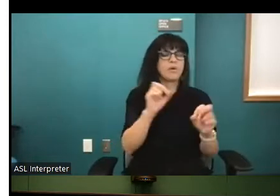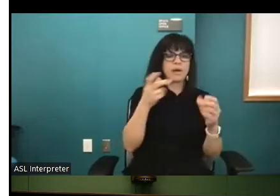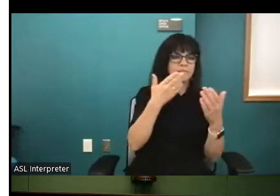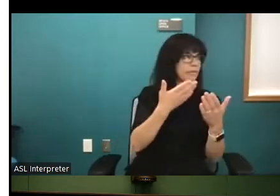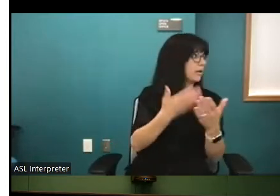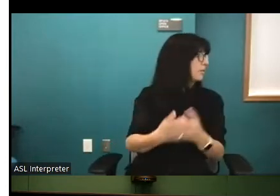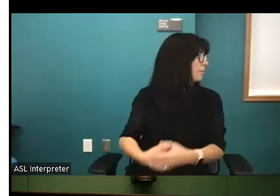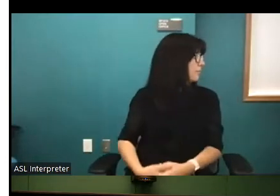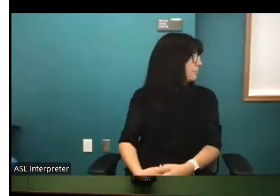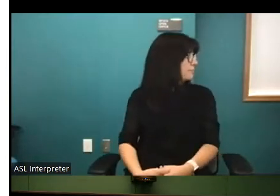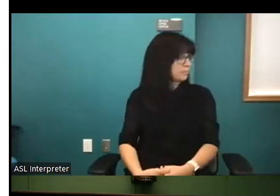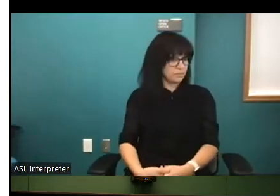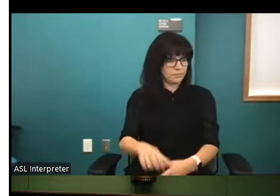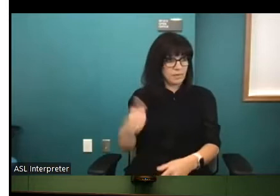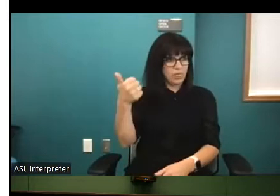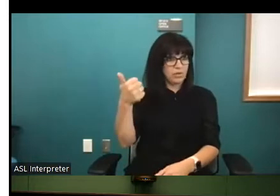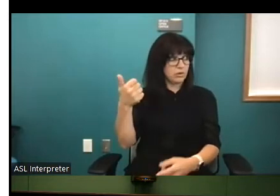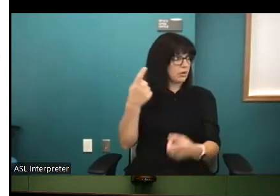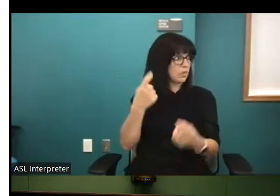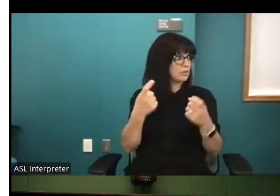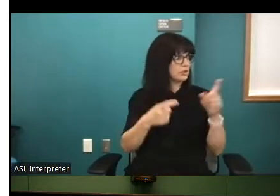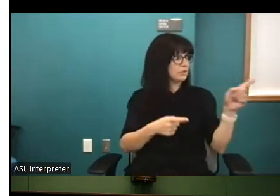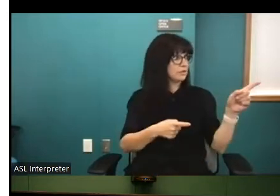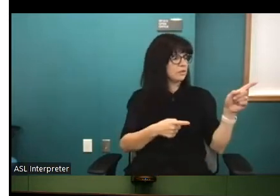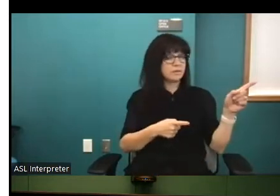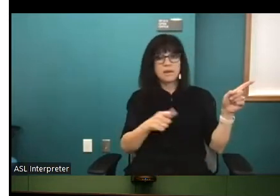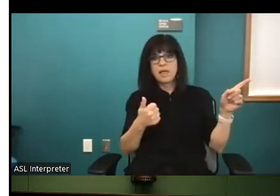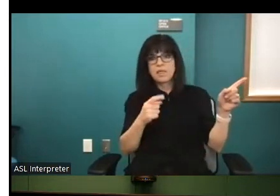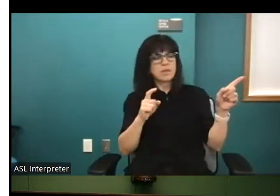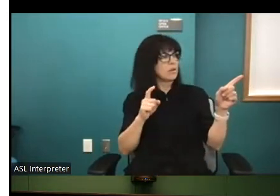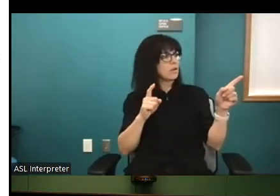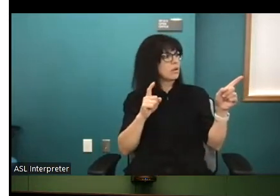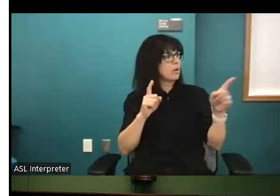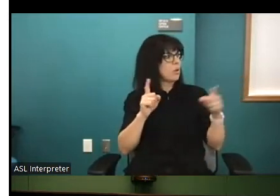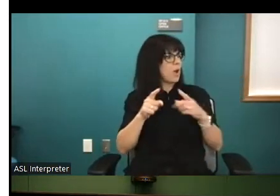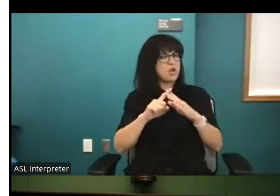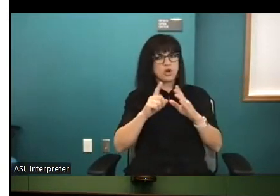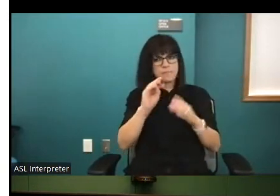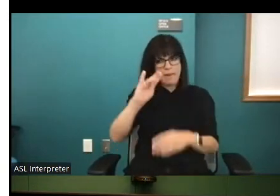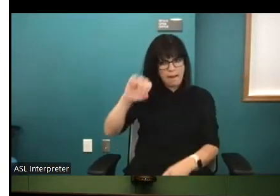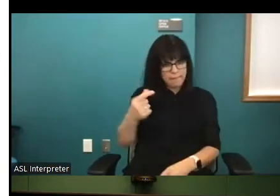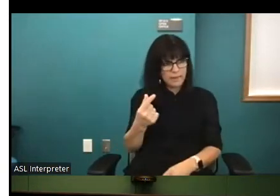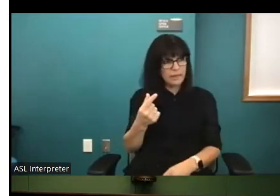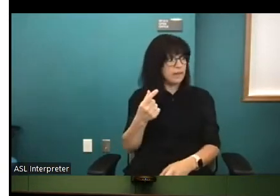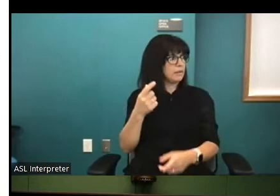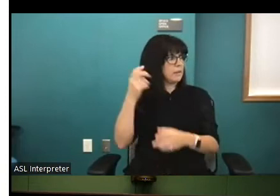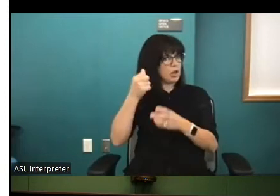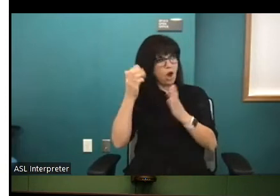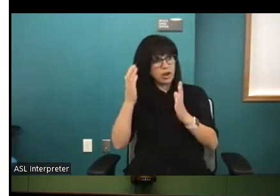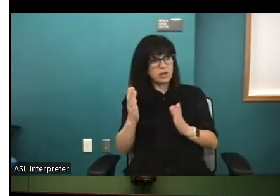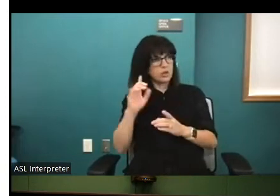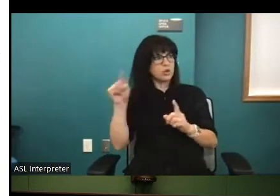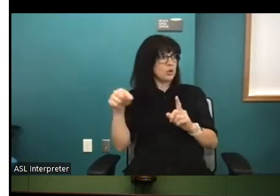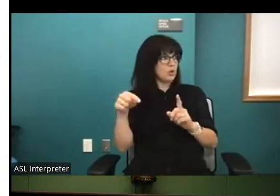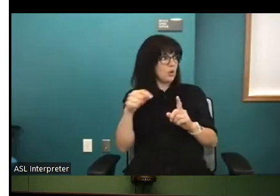yeah. Anything else? Hey, Sarah, when you're initially mapping, being an Yeah. audiologist who does nothing